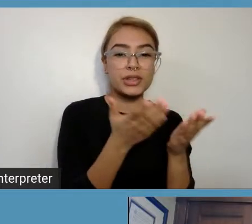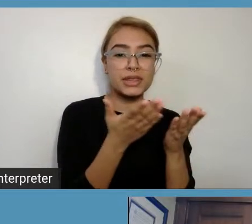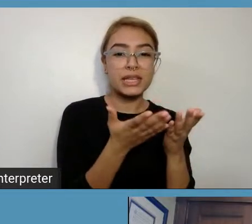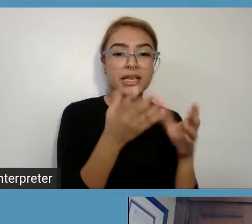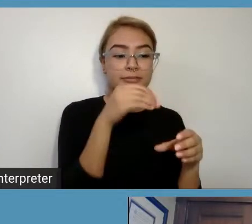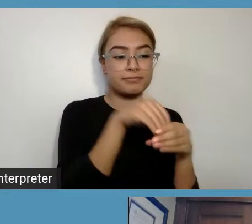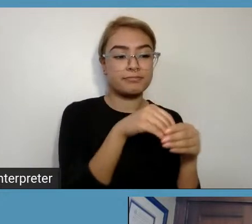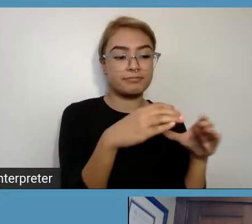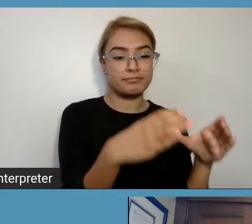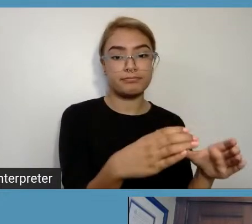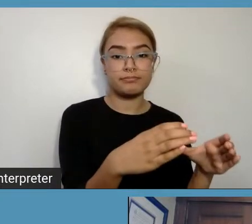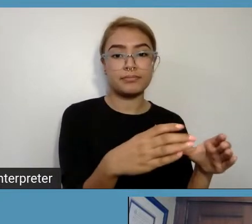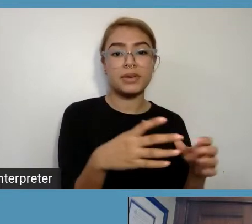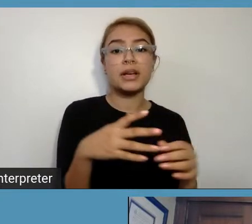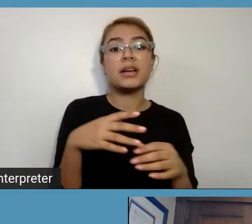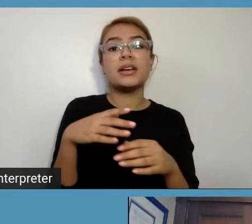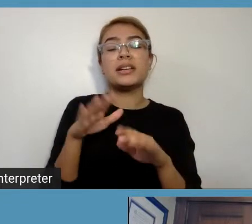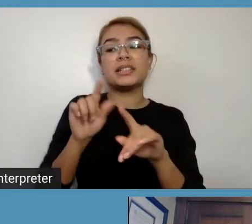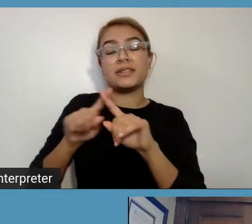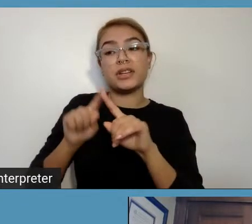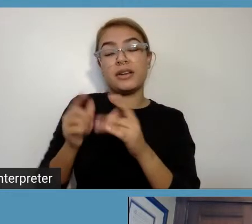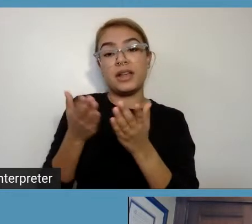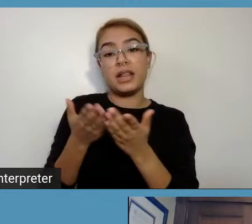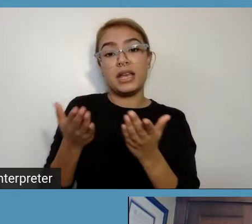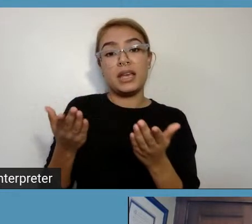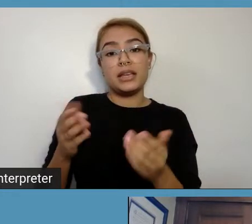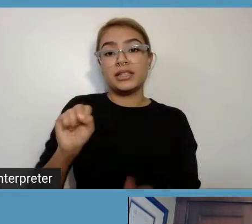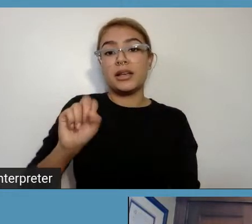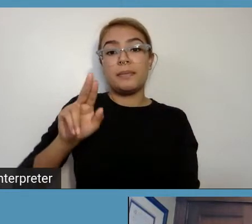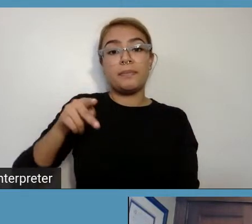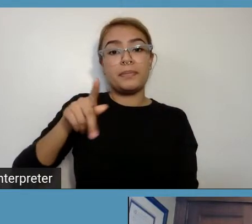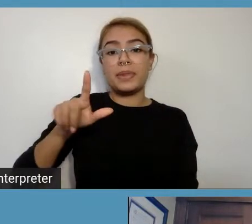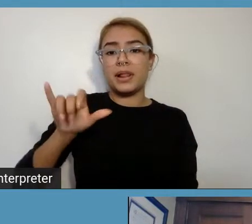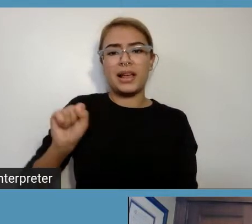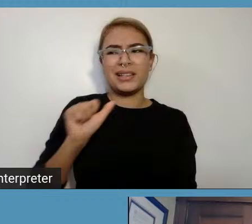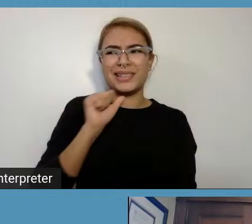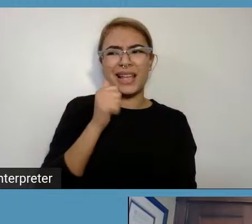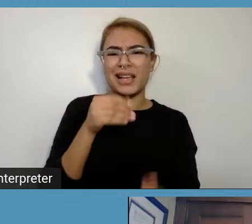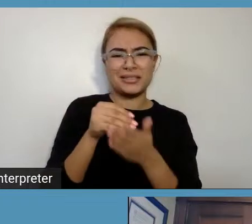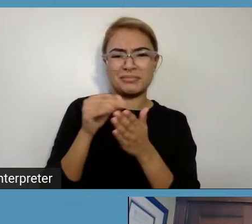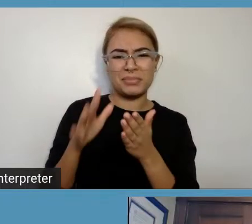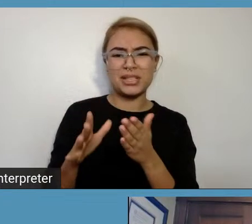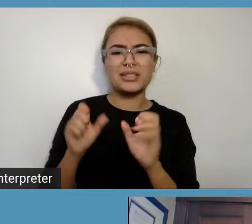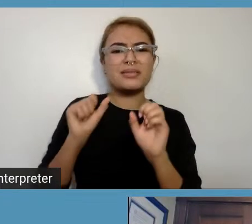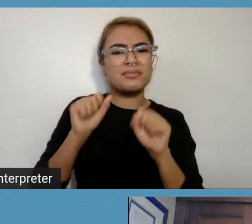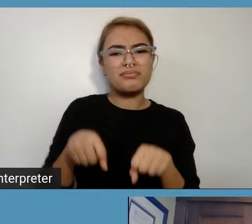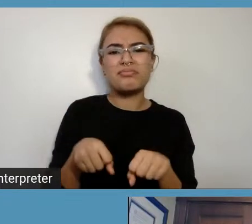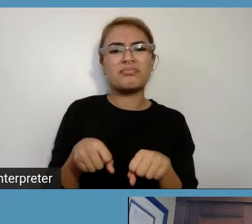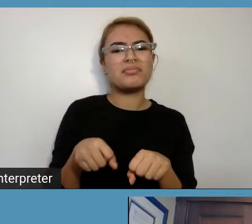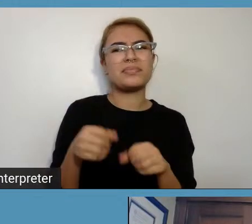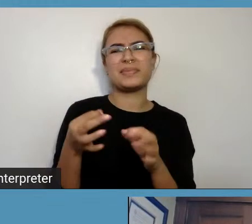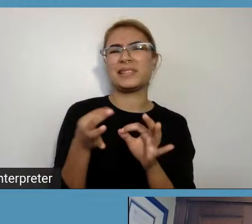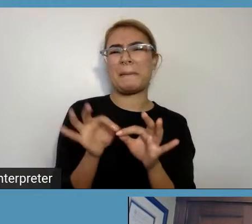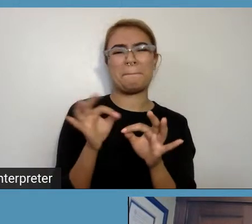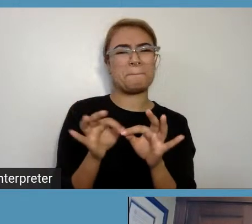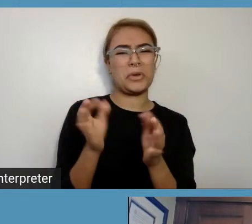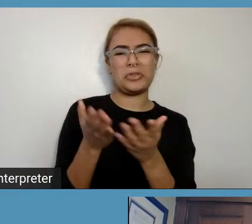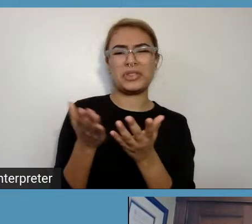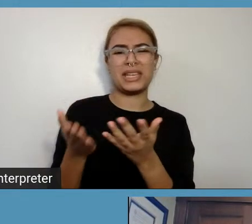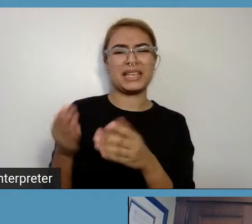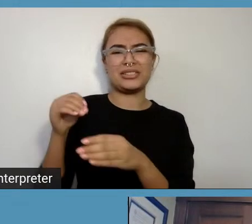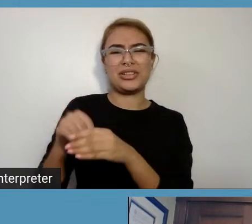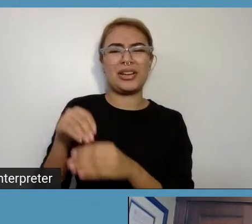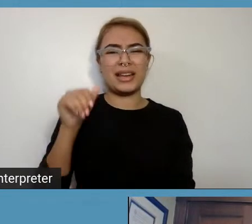The supplies for a lot of these things are actually really not very expensive. You can do it with just simple equipment that you get on